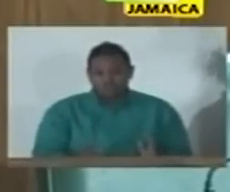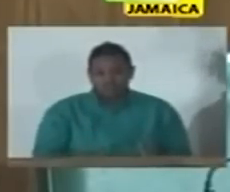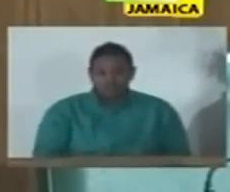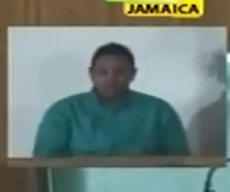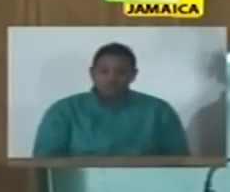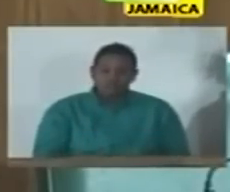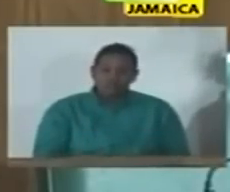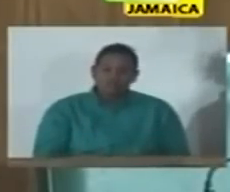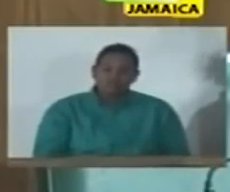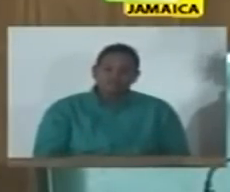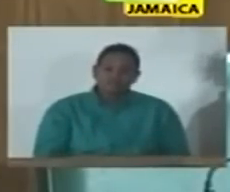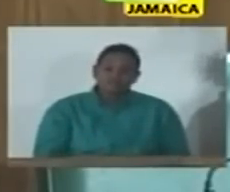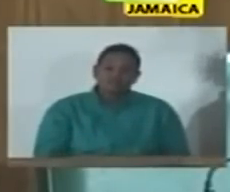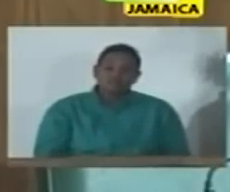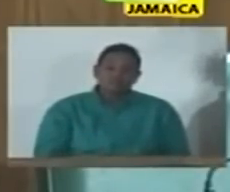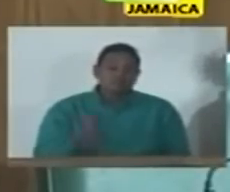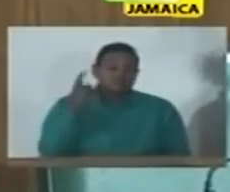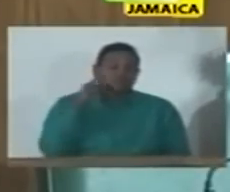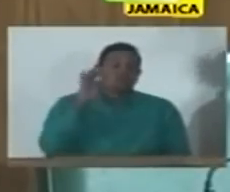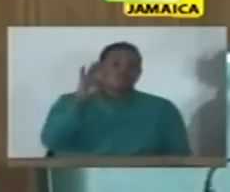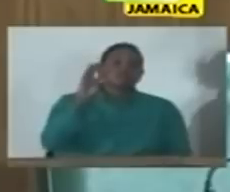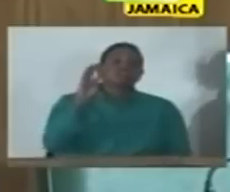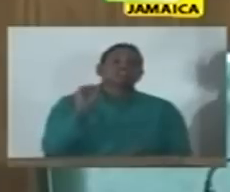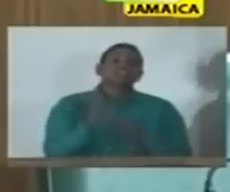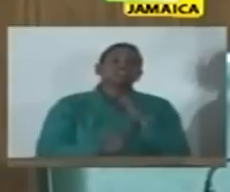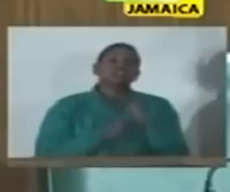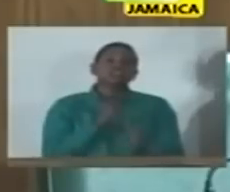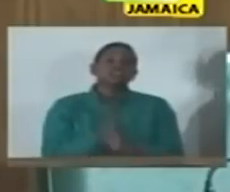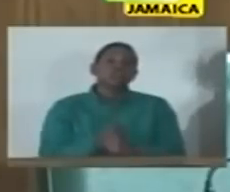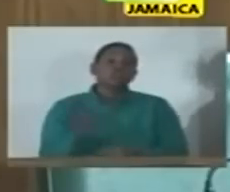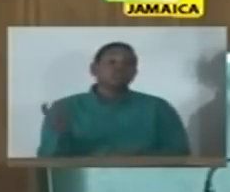for over 46 years.